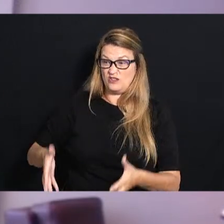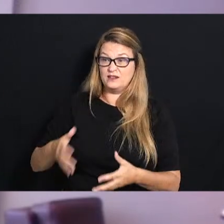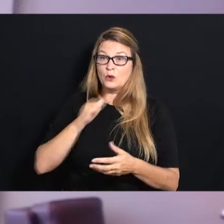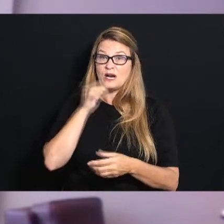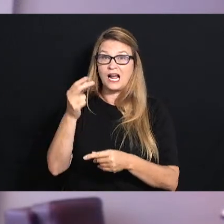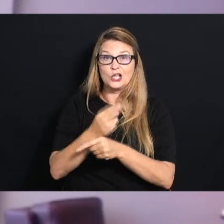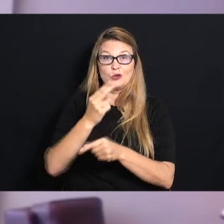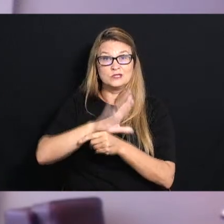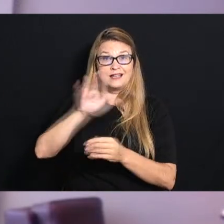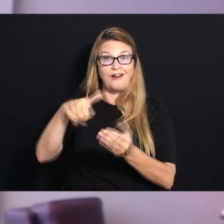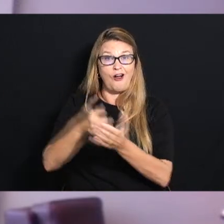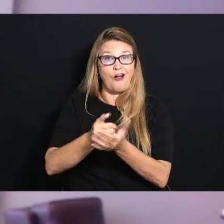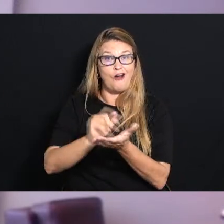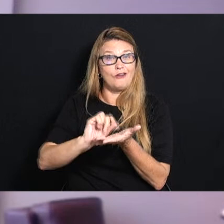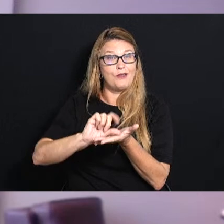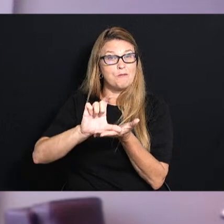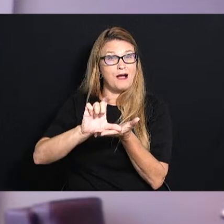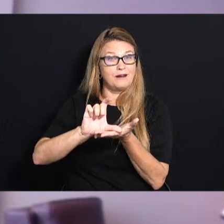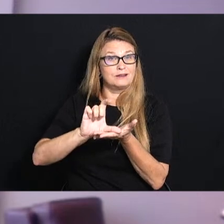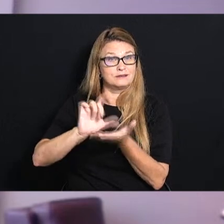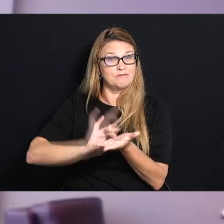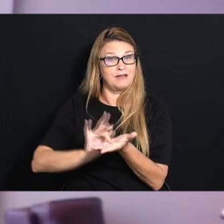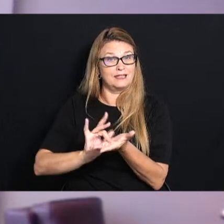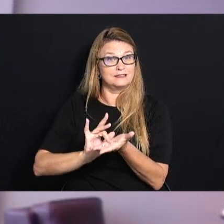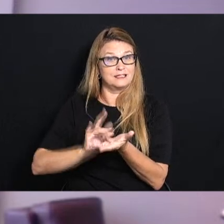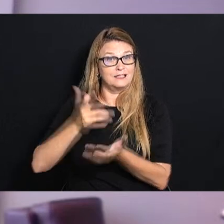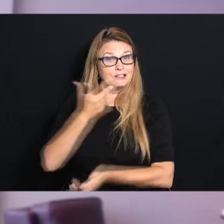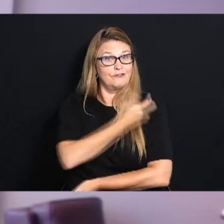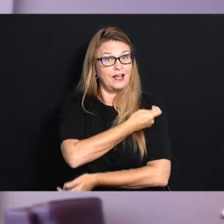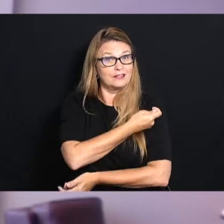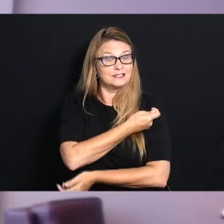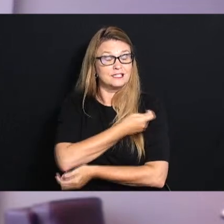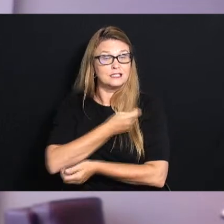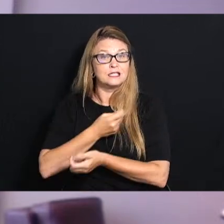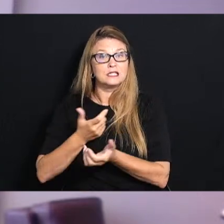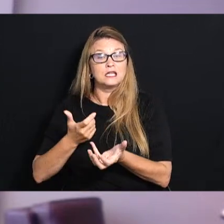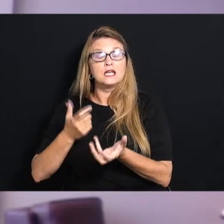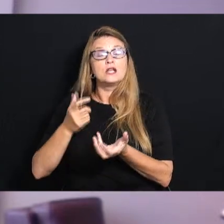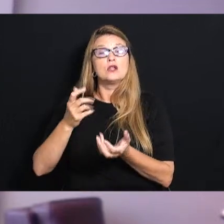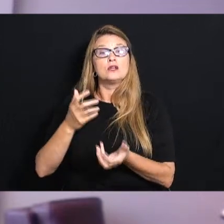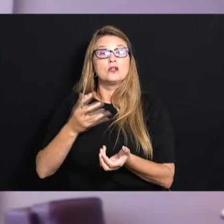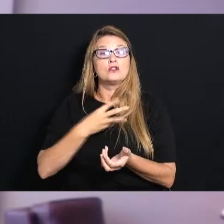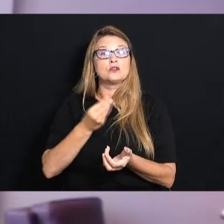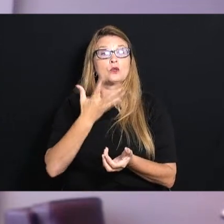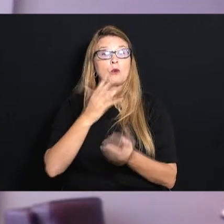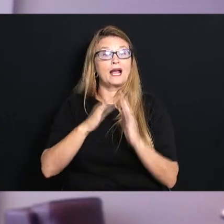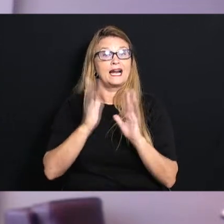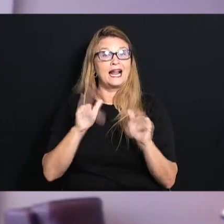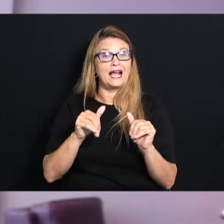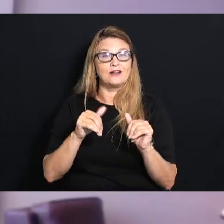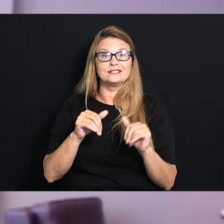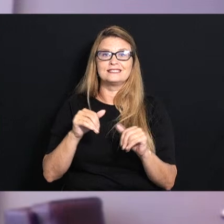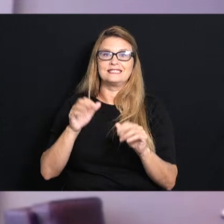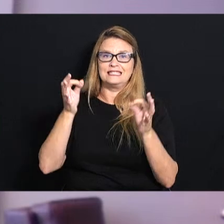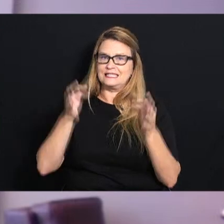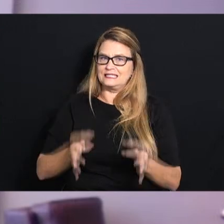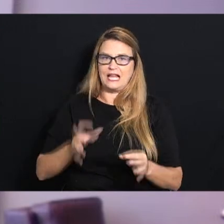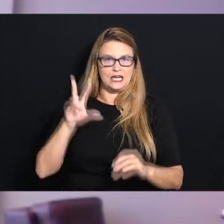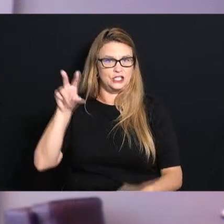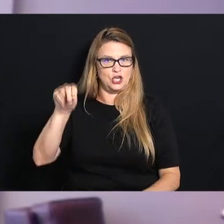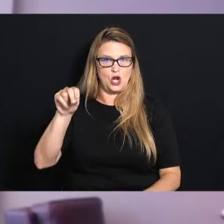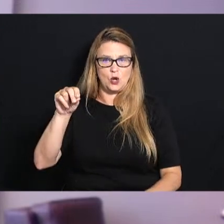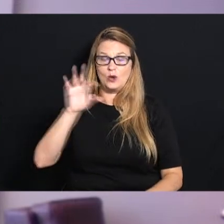could be. But because of a variety of reasons, apparently the White House has decided against that with the FDA